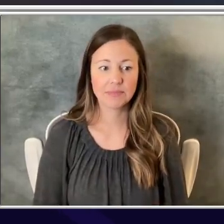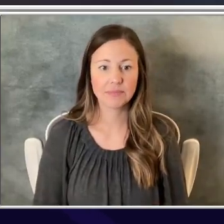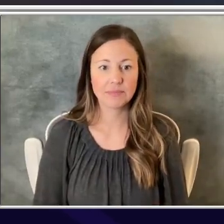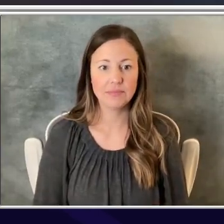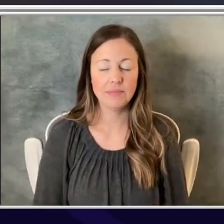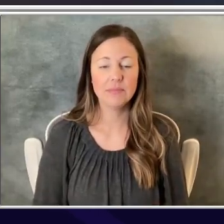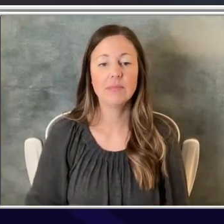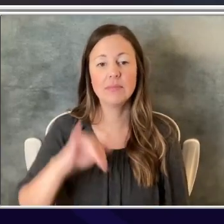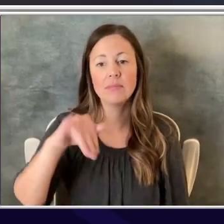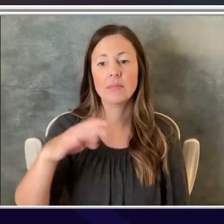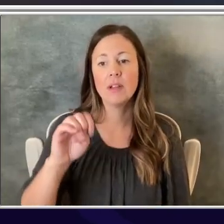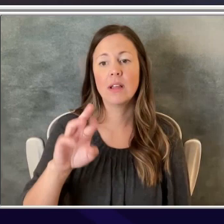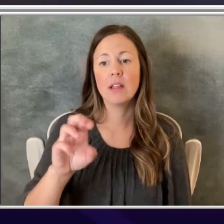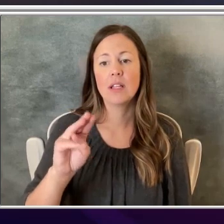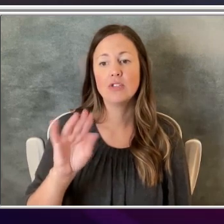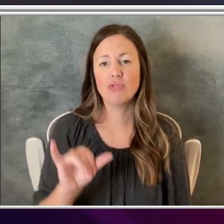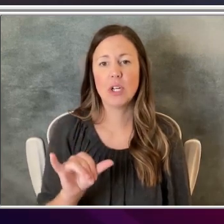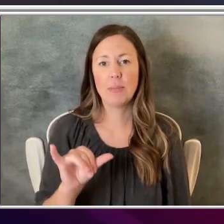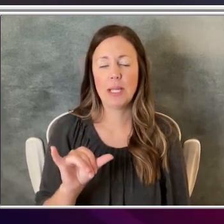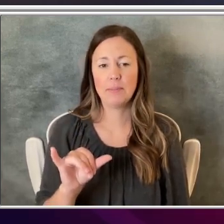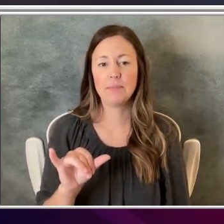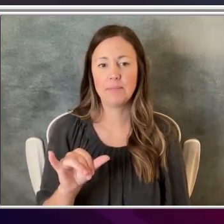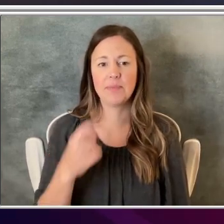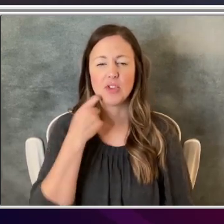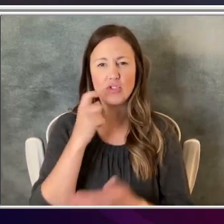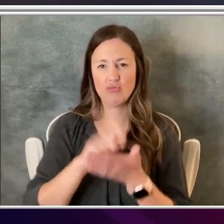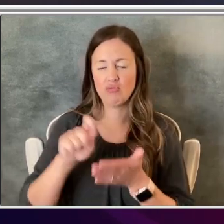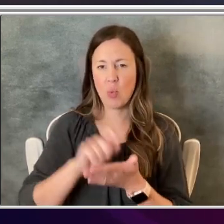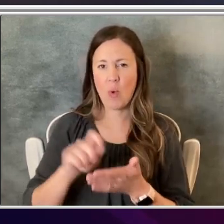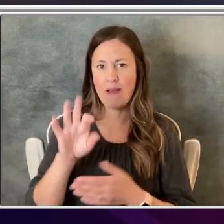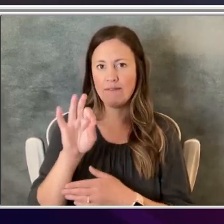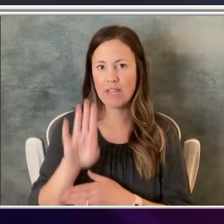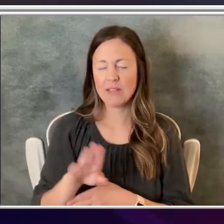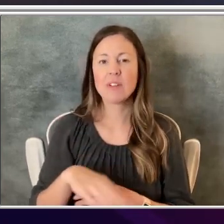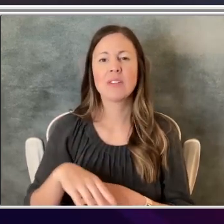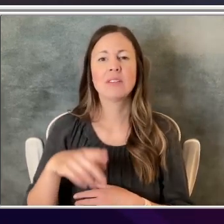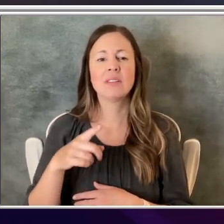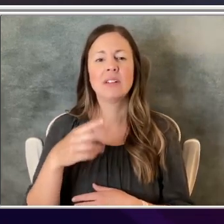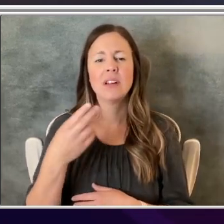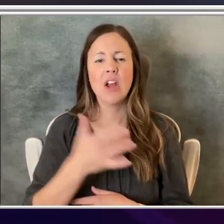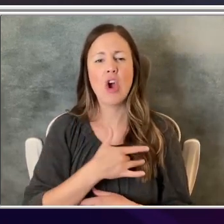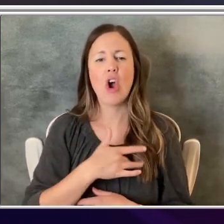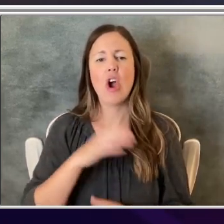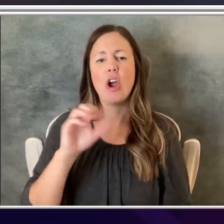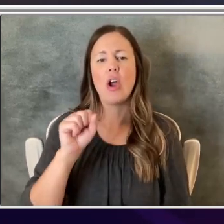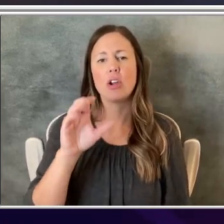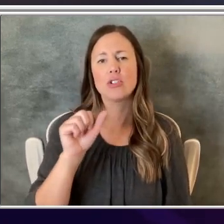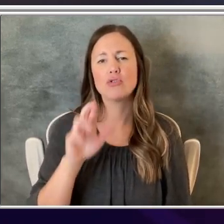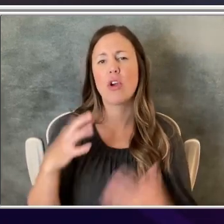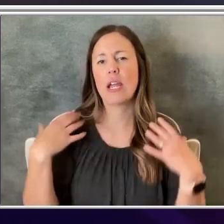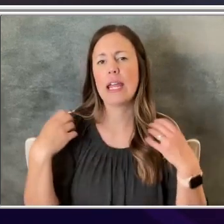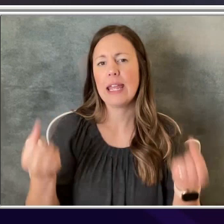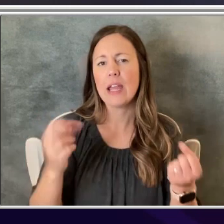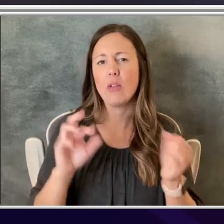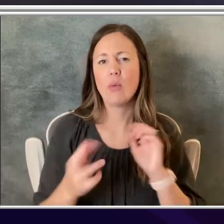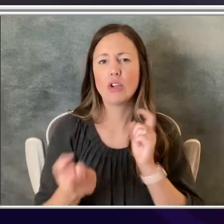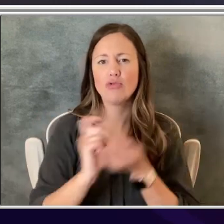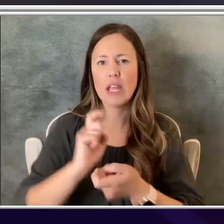Jeremy Yenser just wrote on Facebook, he's one of our Facebook viewers, does the heart scarring heal or change over time, or is that